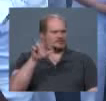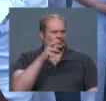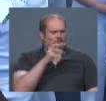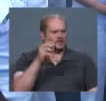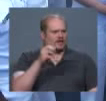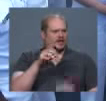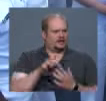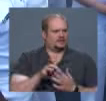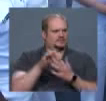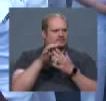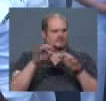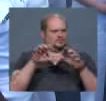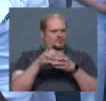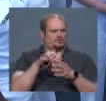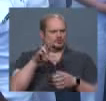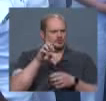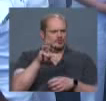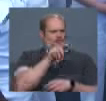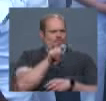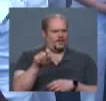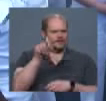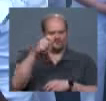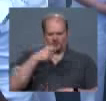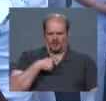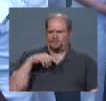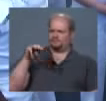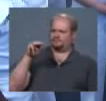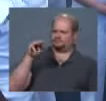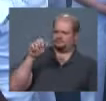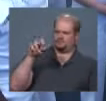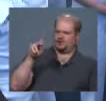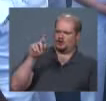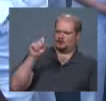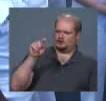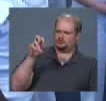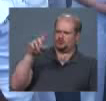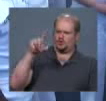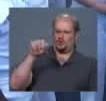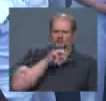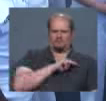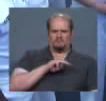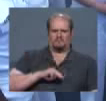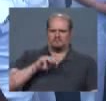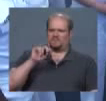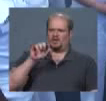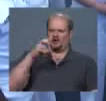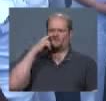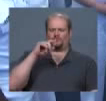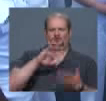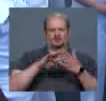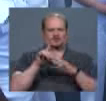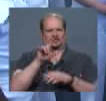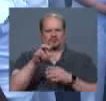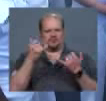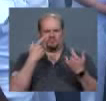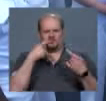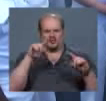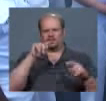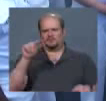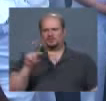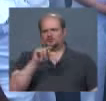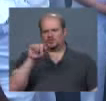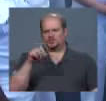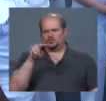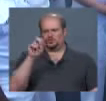and its distinguished crew. Now therefore, I, Mark Stodela, the Mayor of the City of Little Rock, Arkansas, do hereby proclaim Tuesday,